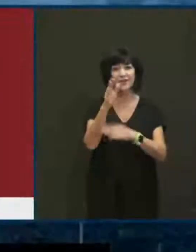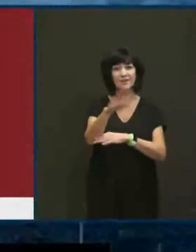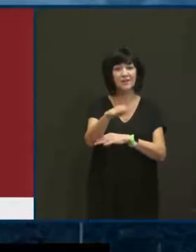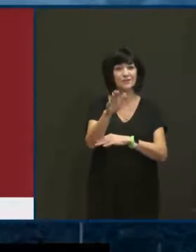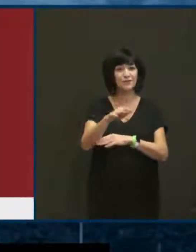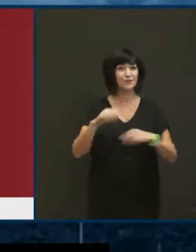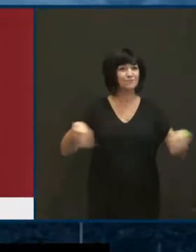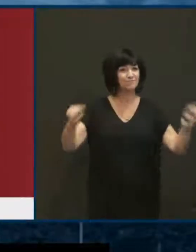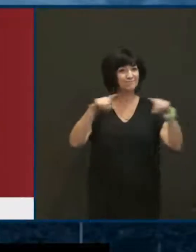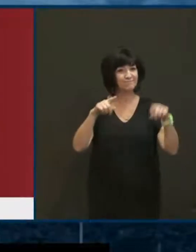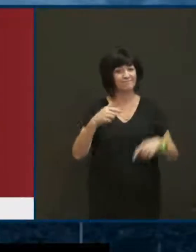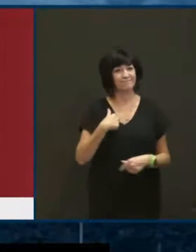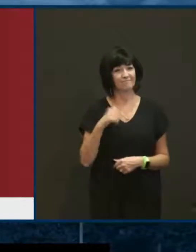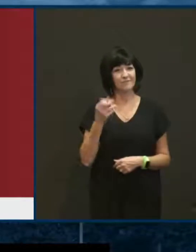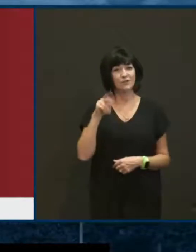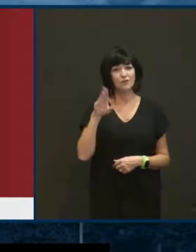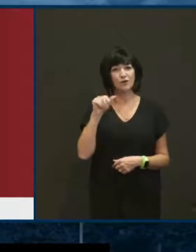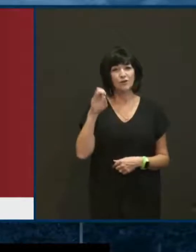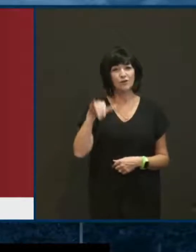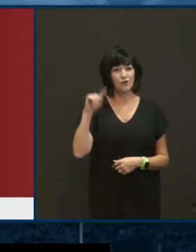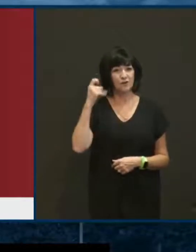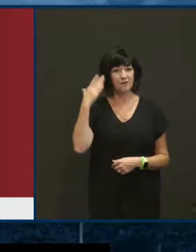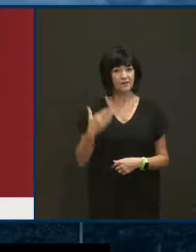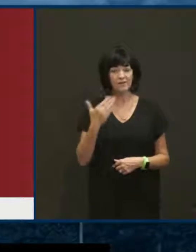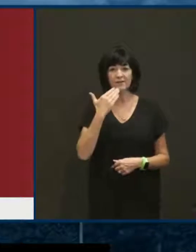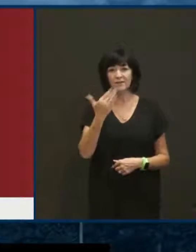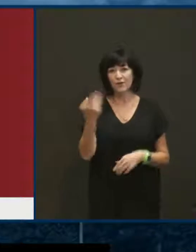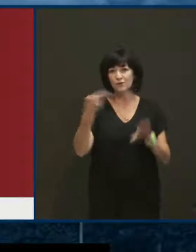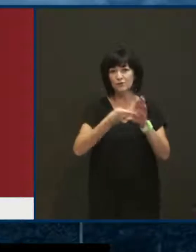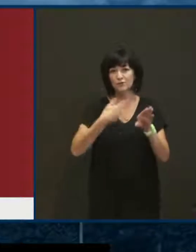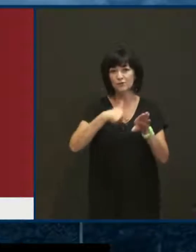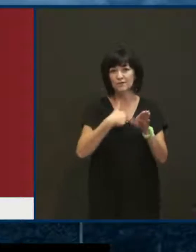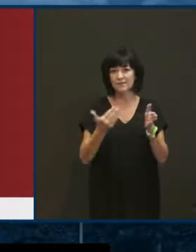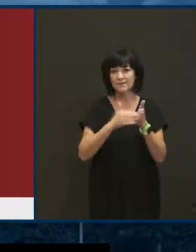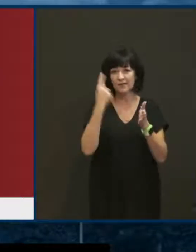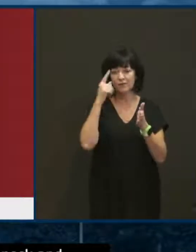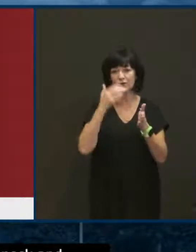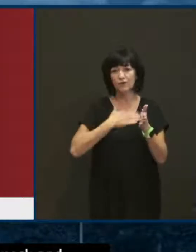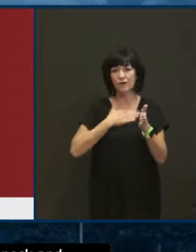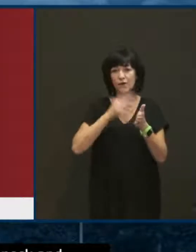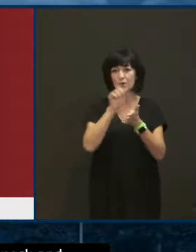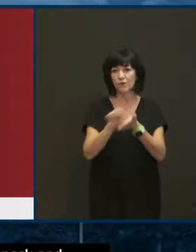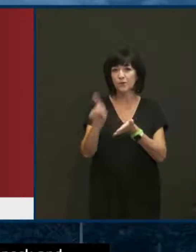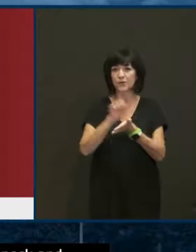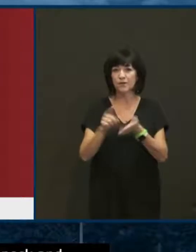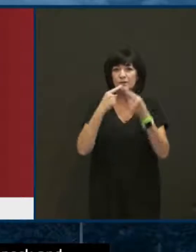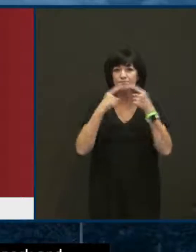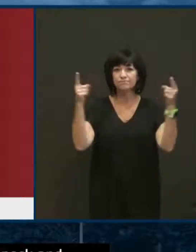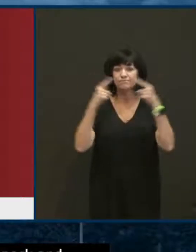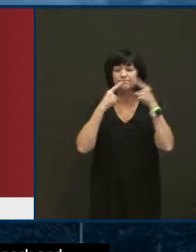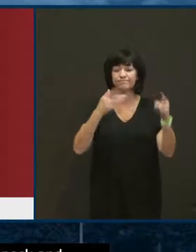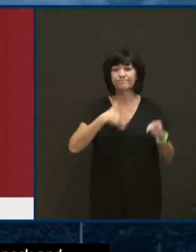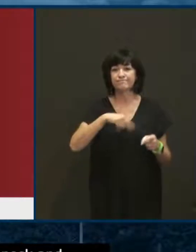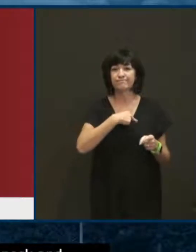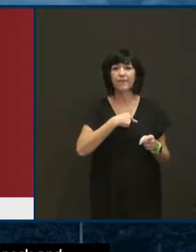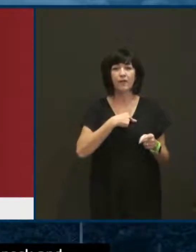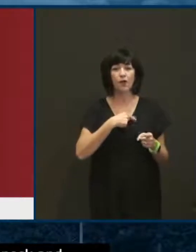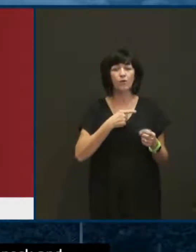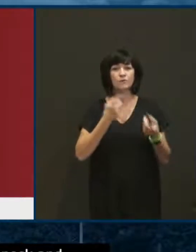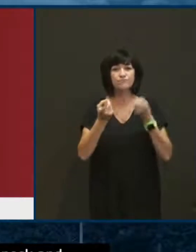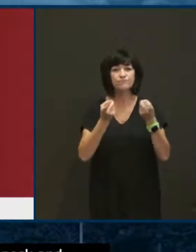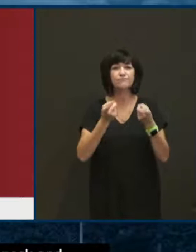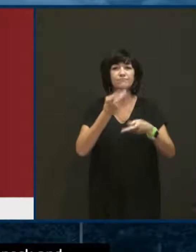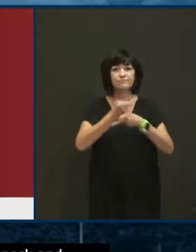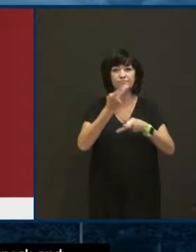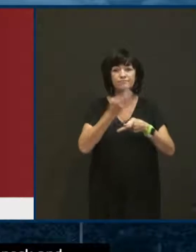I'm Governor John Carney. Thank you for joining us again for our weekly press conference on Delaware's response to COVID-19. Joining me